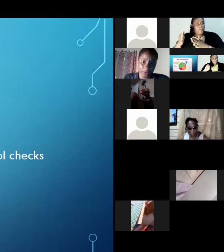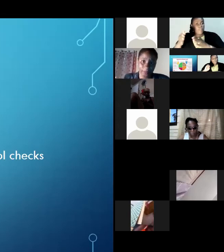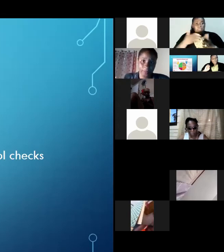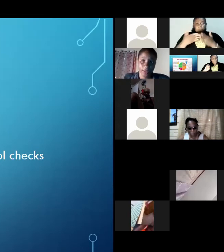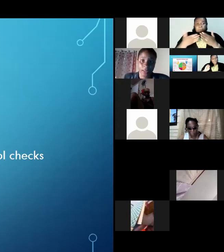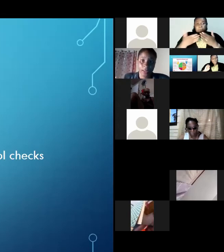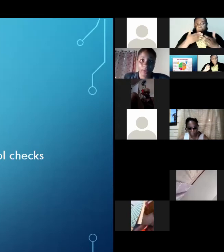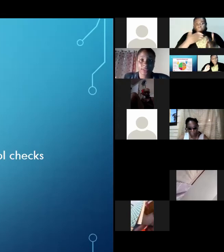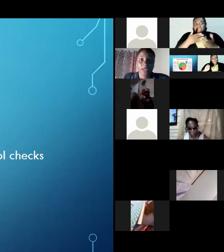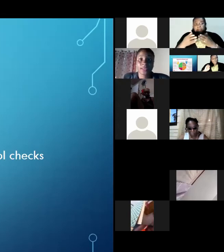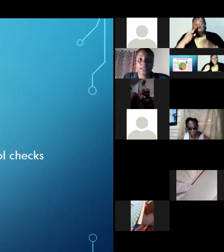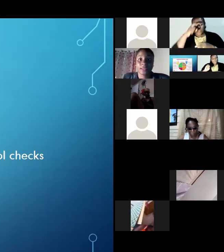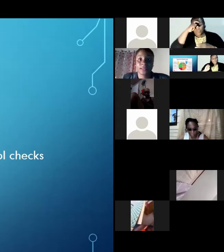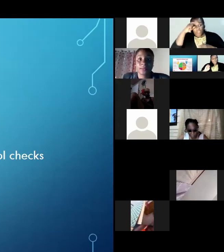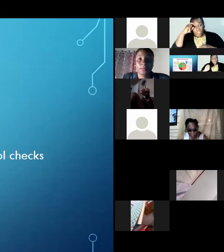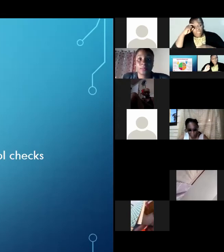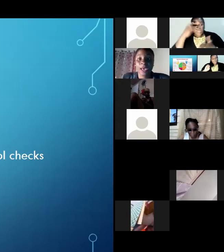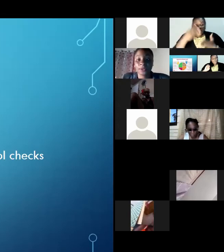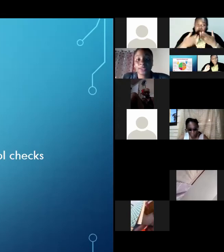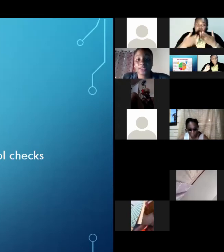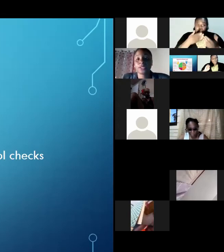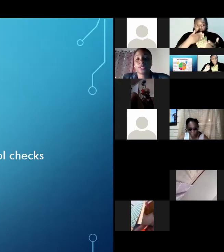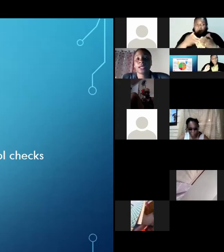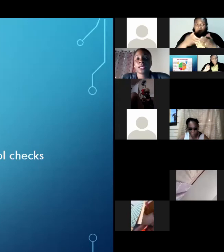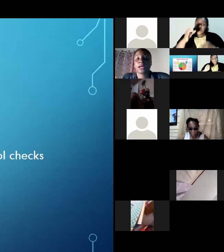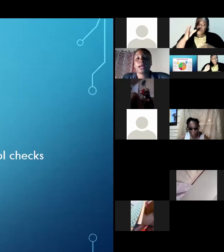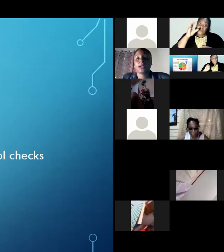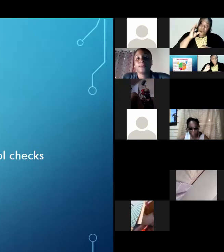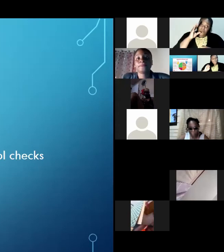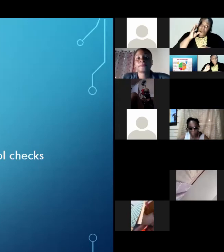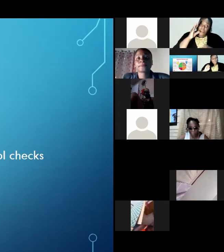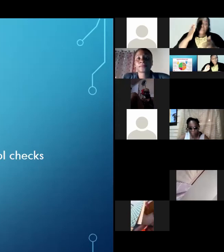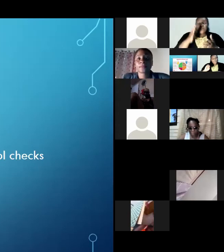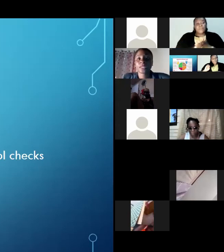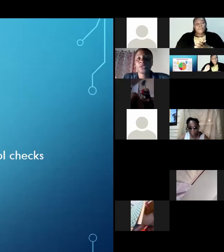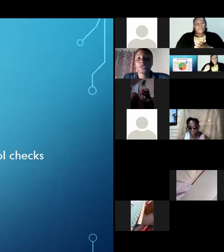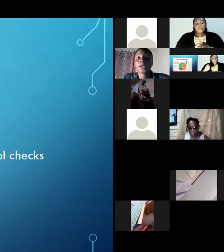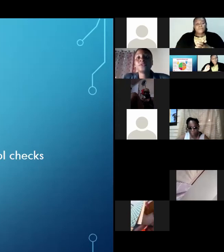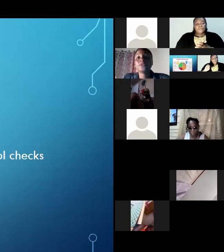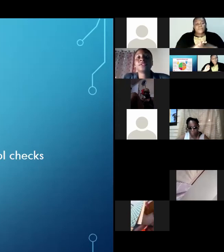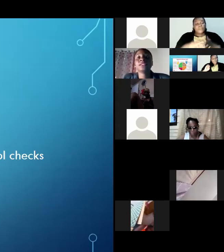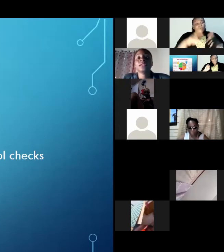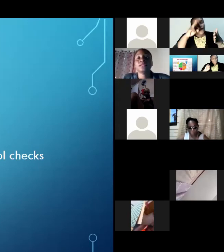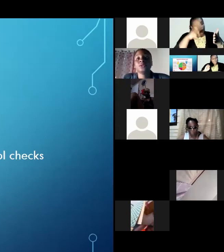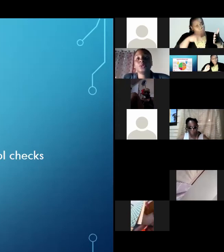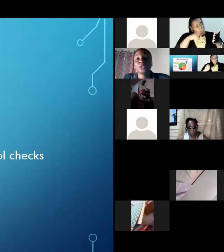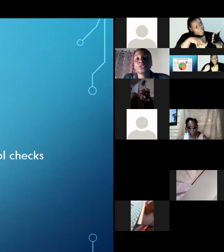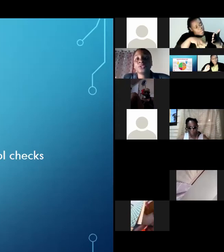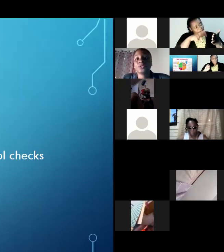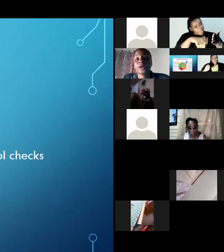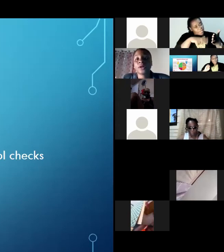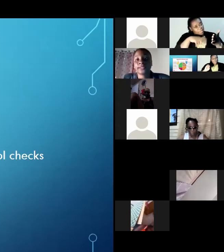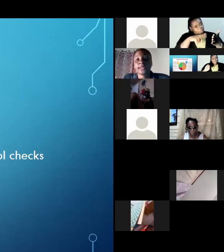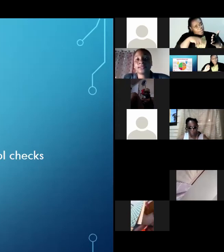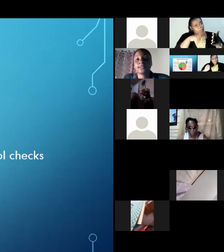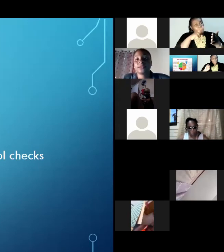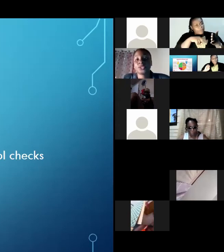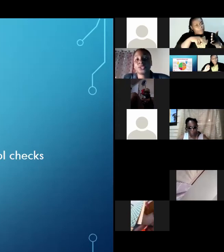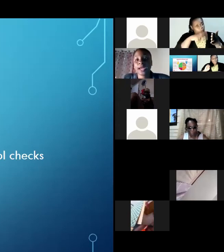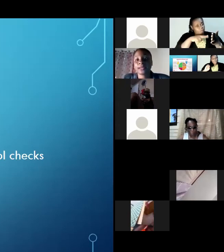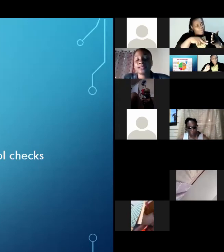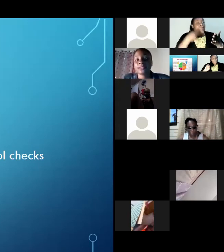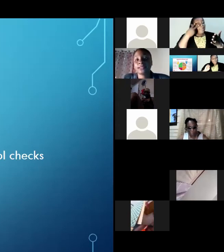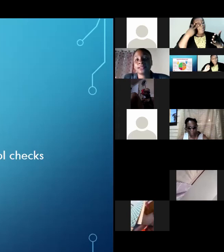or whether it's coming in a beverage, you'd have to read the nutritional contents to check